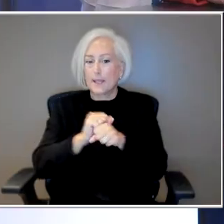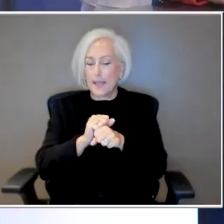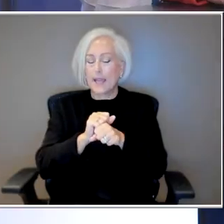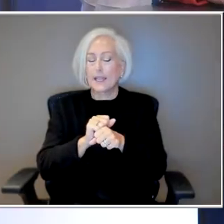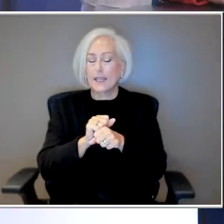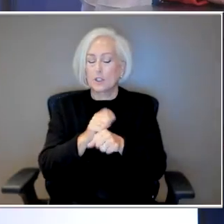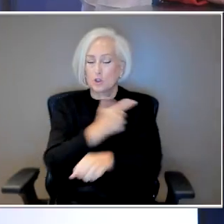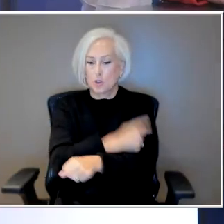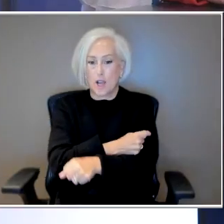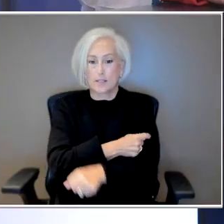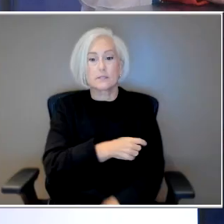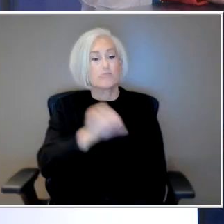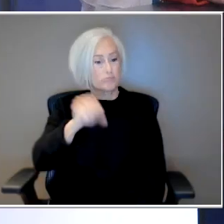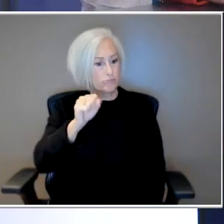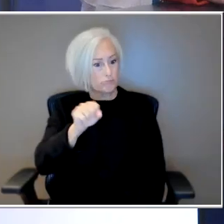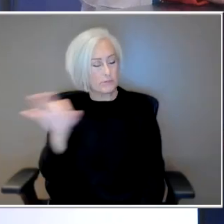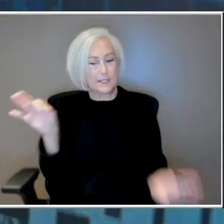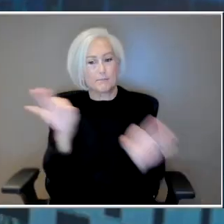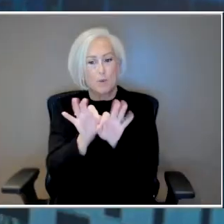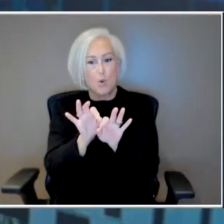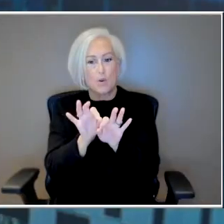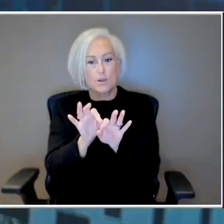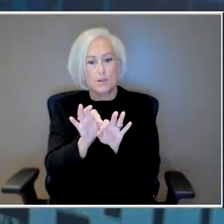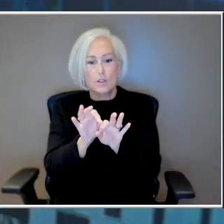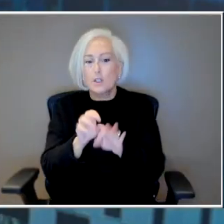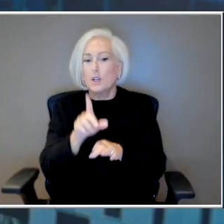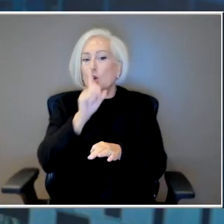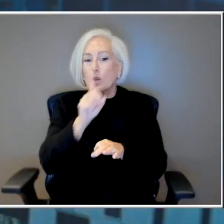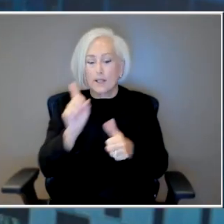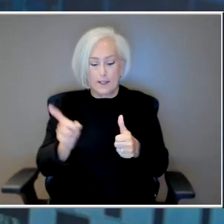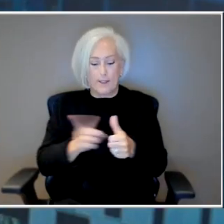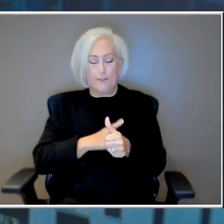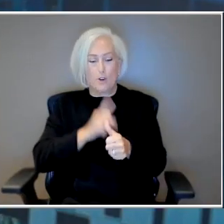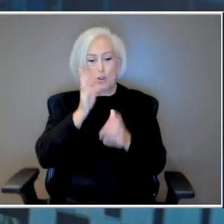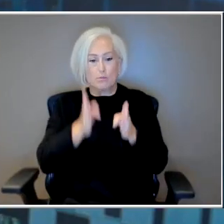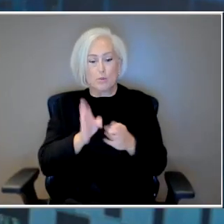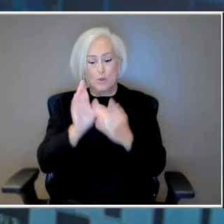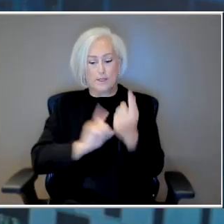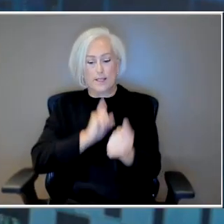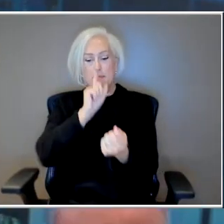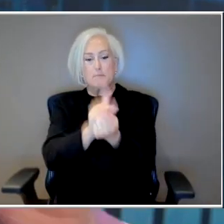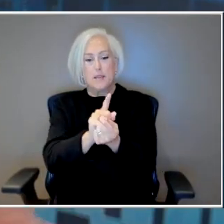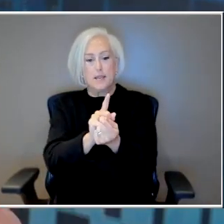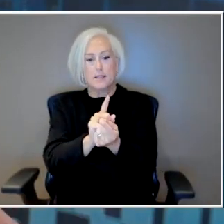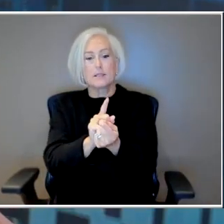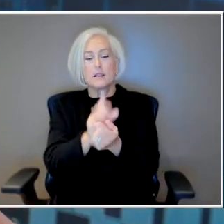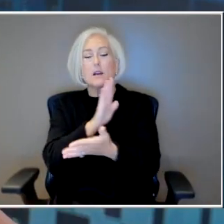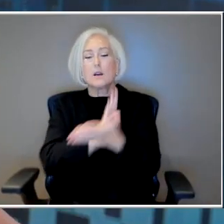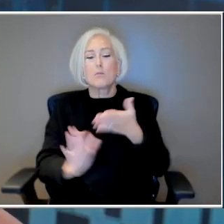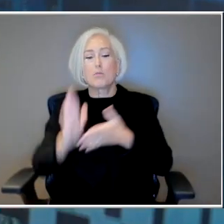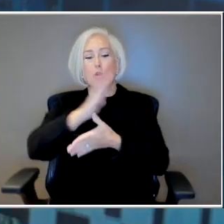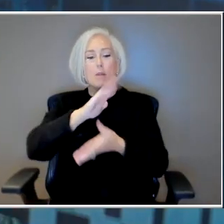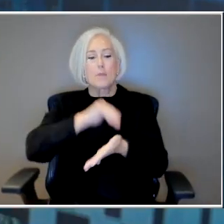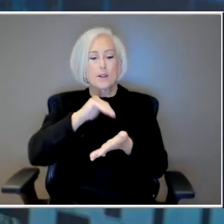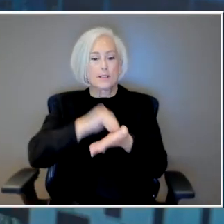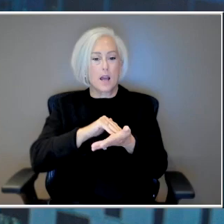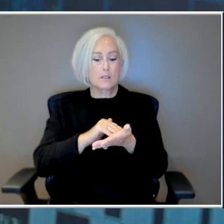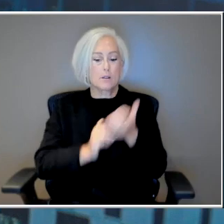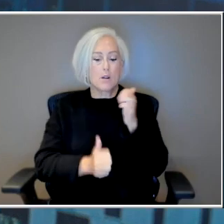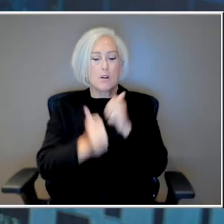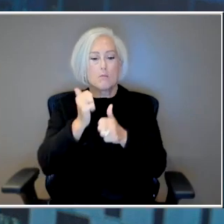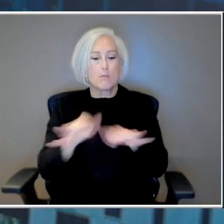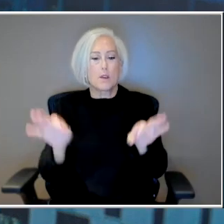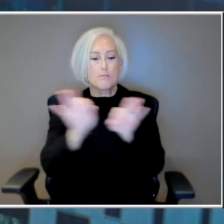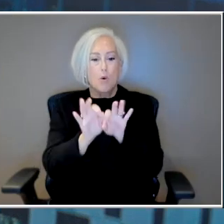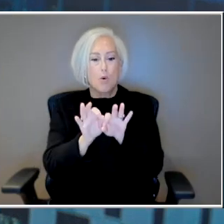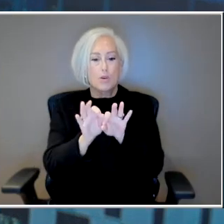is in the primary care physician's office. So the primary care docs have a much bigger role than, I'm a pulmonologist, I'm with 2 ID doctors, and I